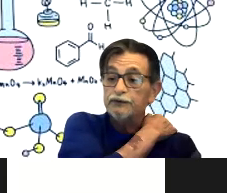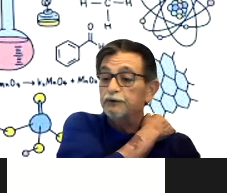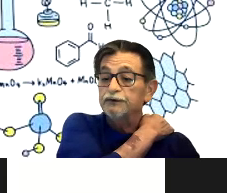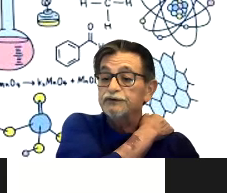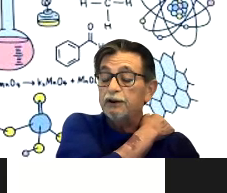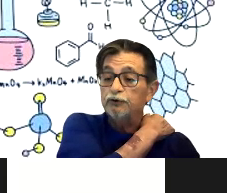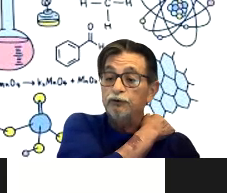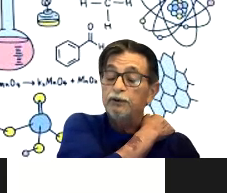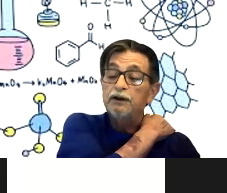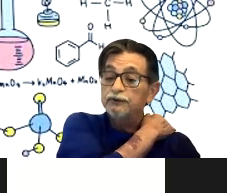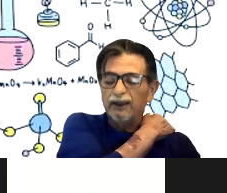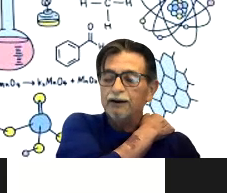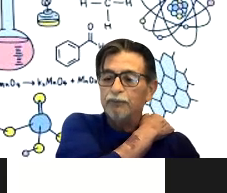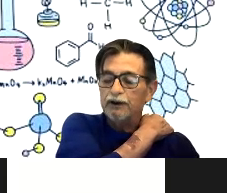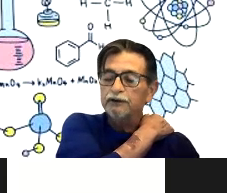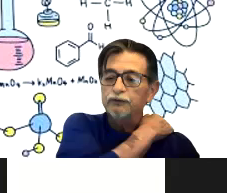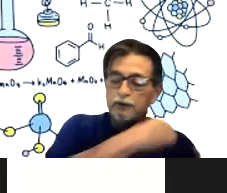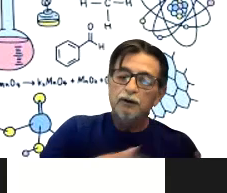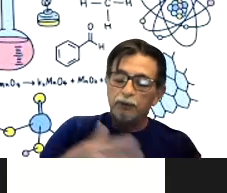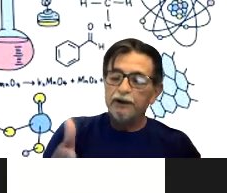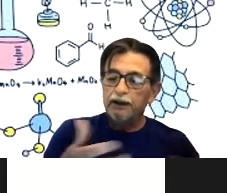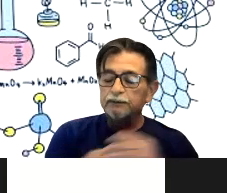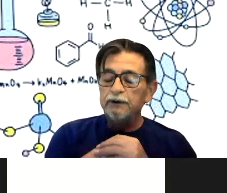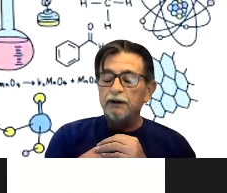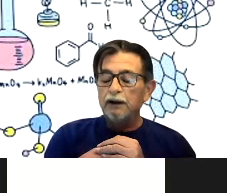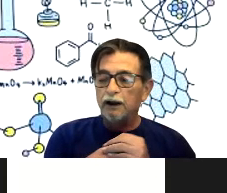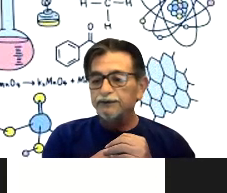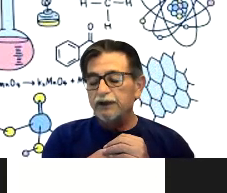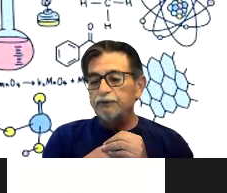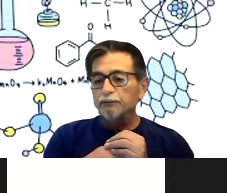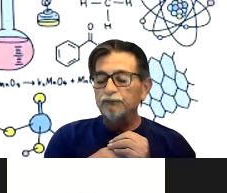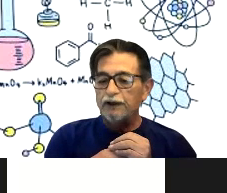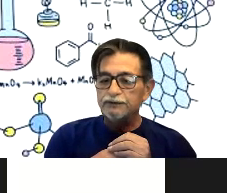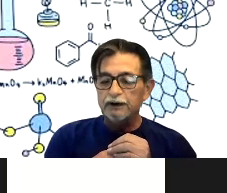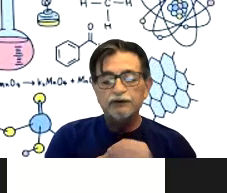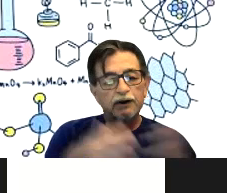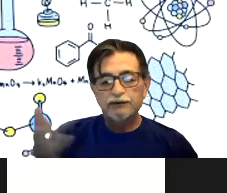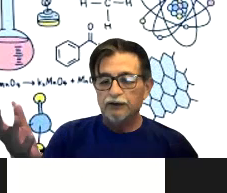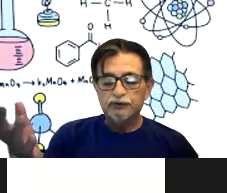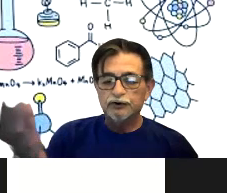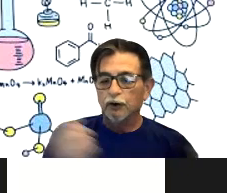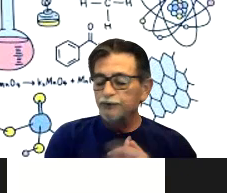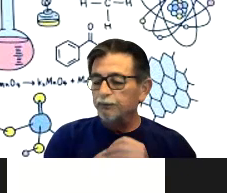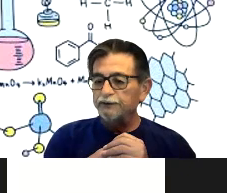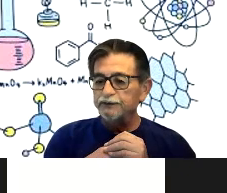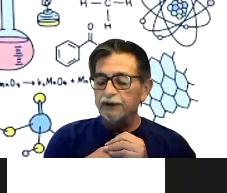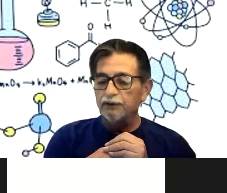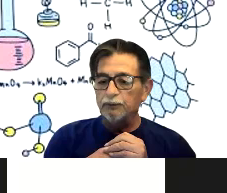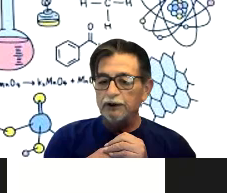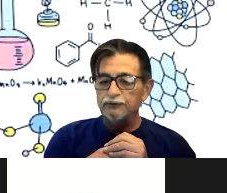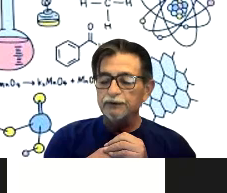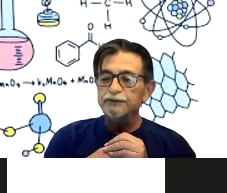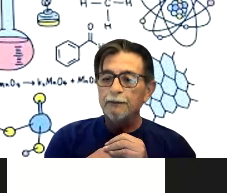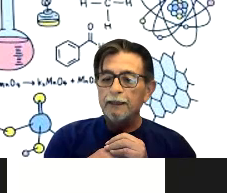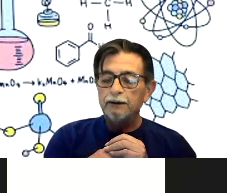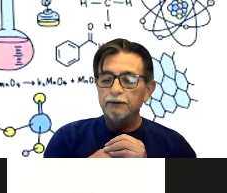and phosphorus are in the same group. So they're going to bring in the same number of valence electrons. Hydrogen always brings the same